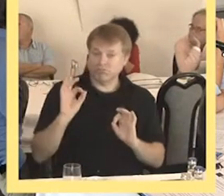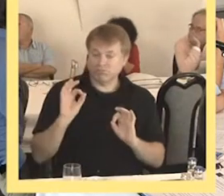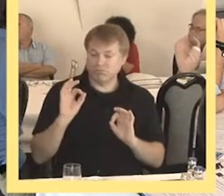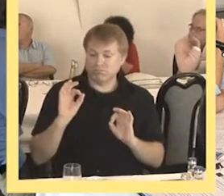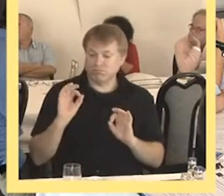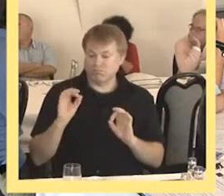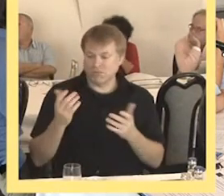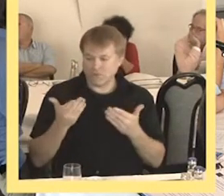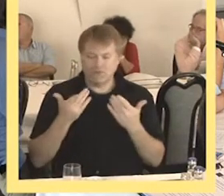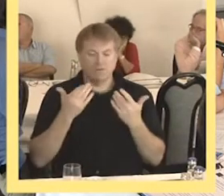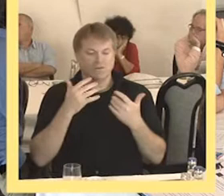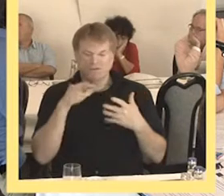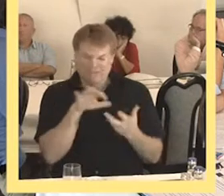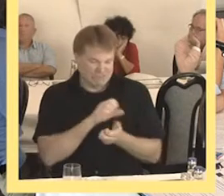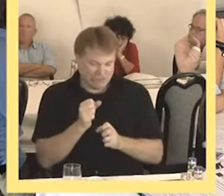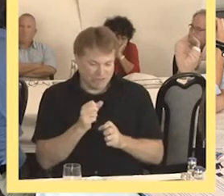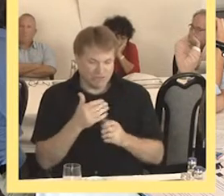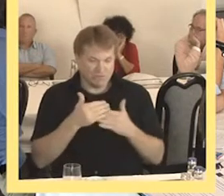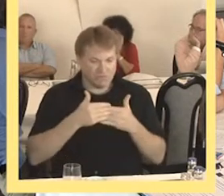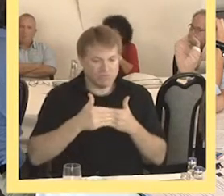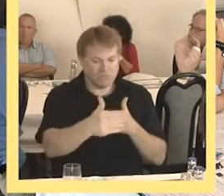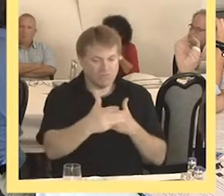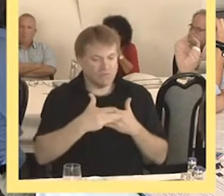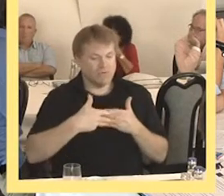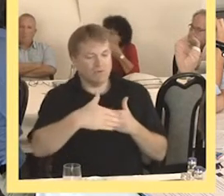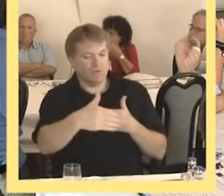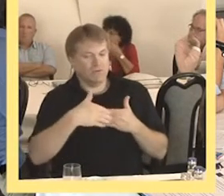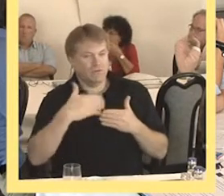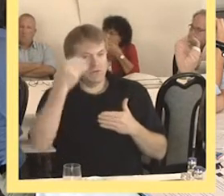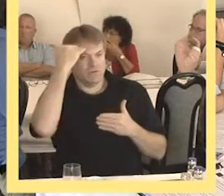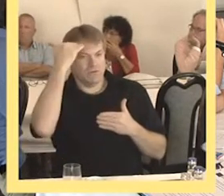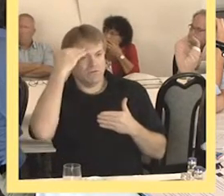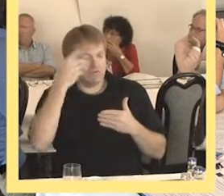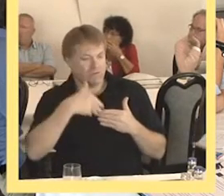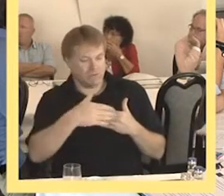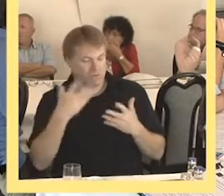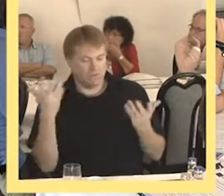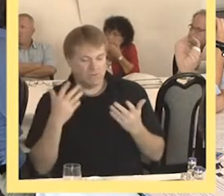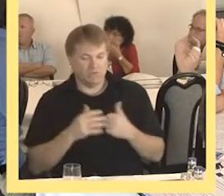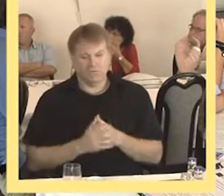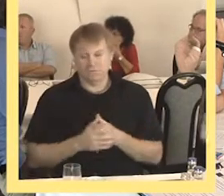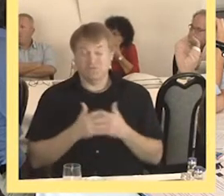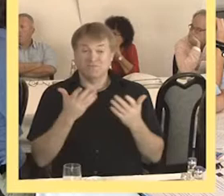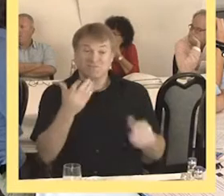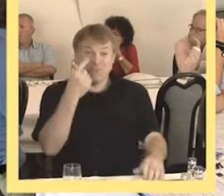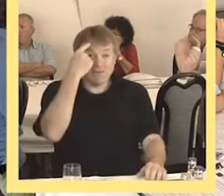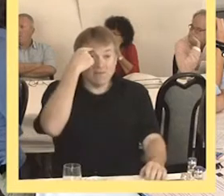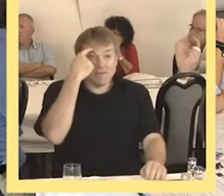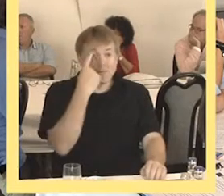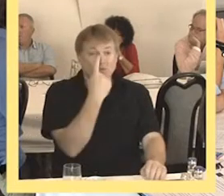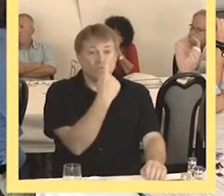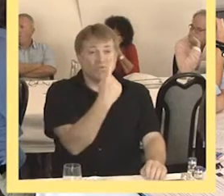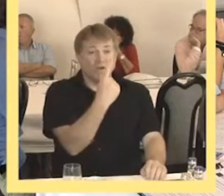after floods? How are we able to give to 1 million people food within 1